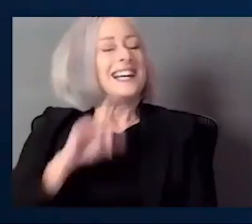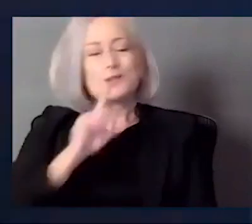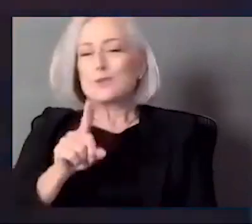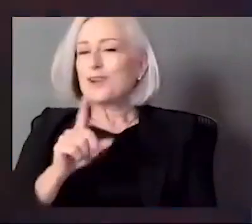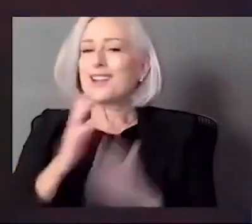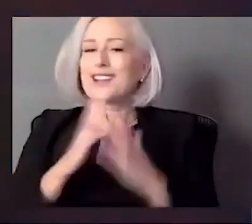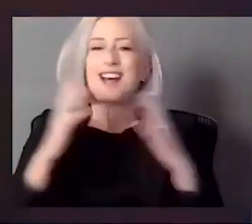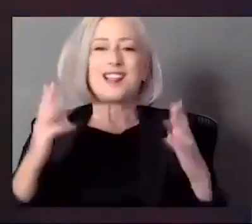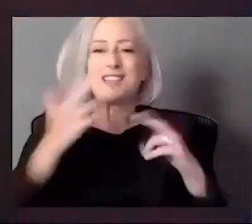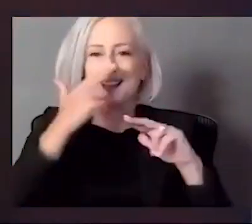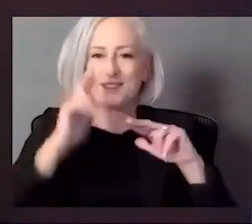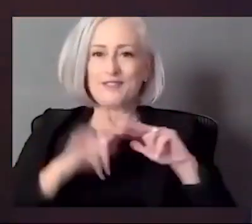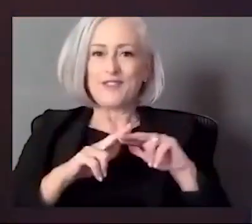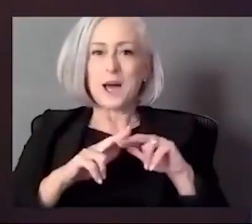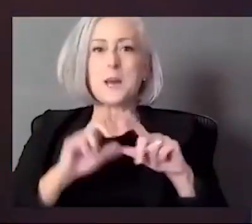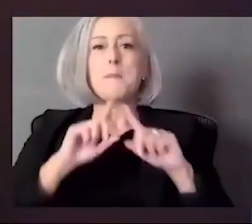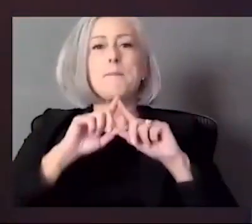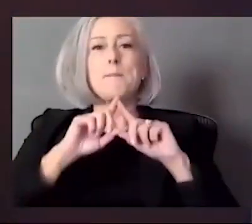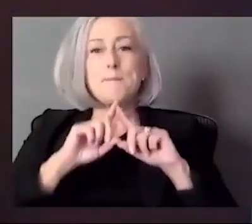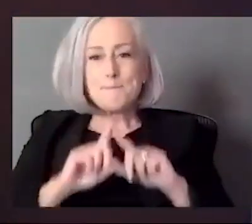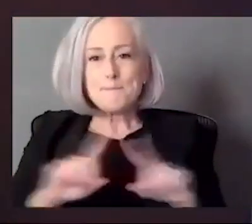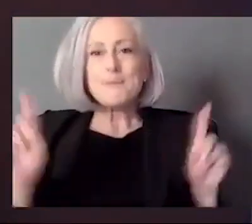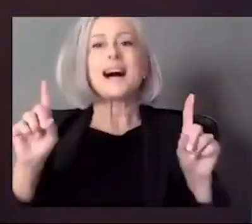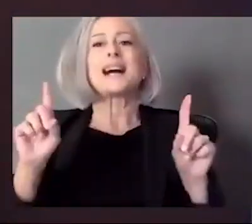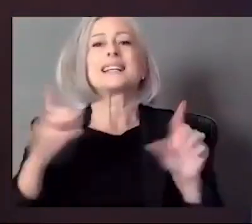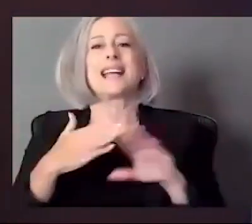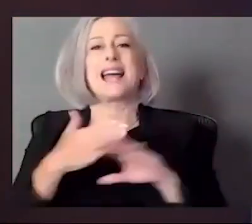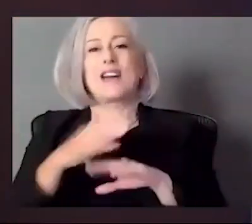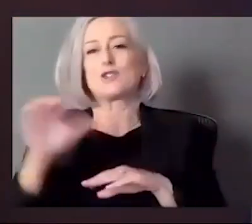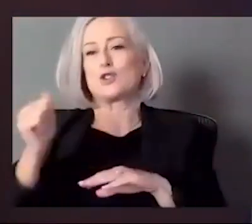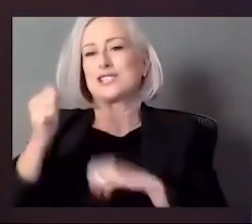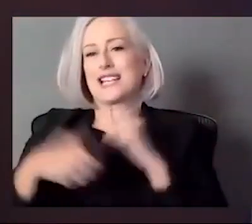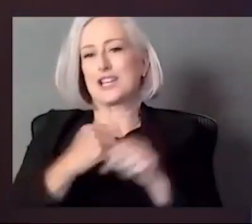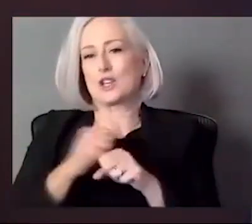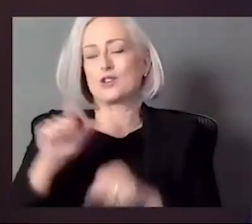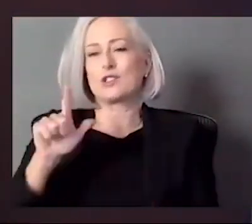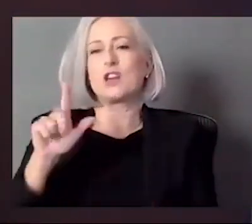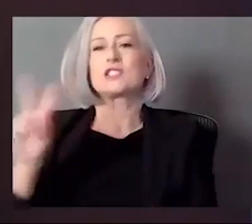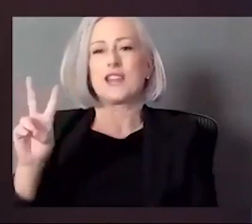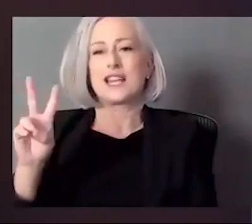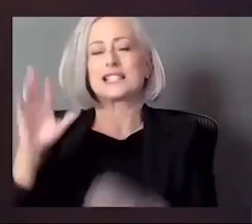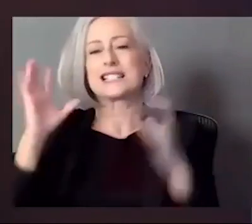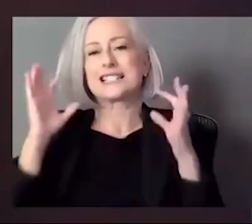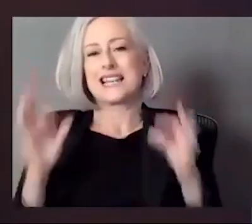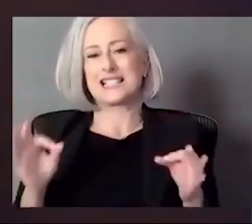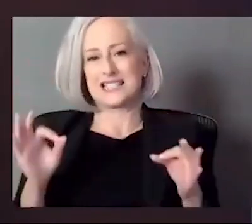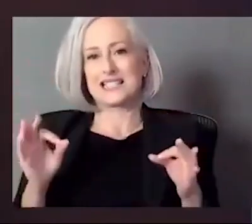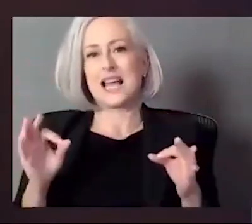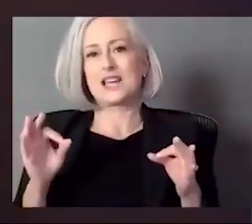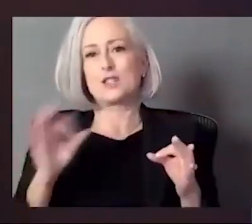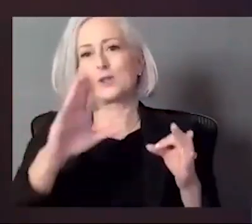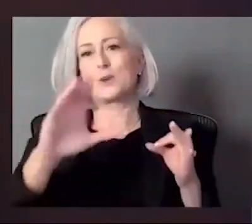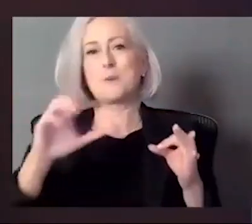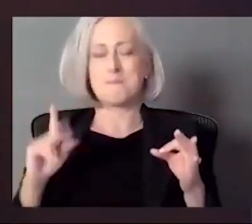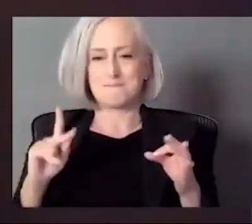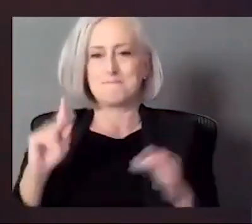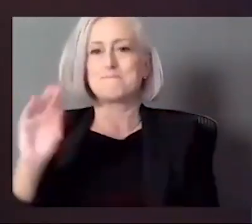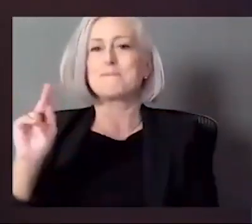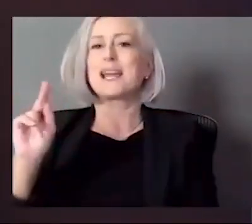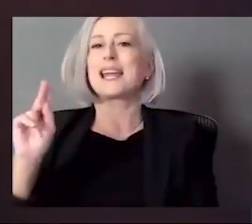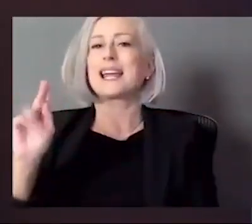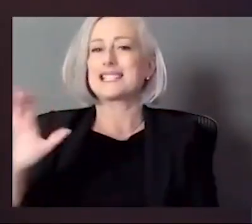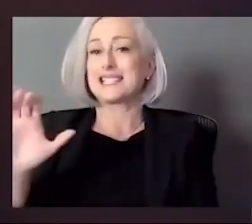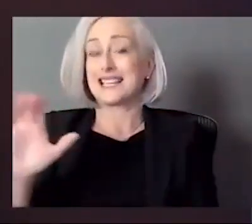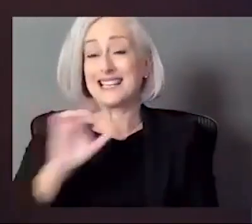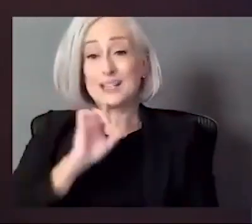But ultimately, after spending 10 years there, I had to head back to Kansas City. Truth be told, I had my